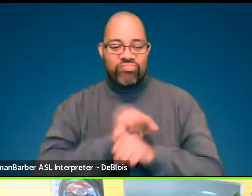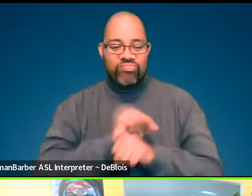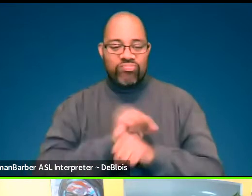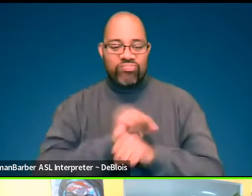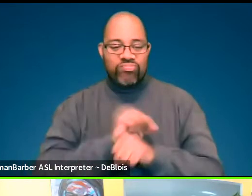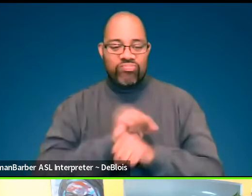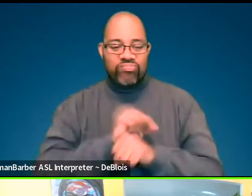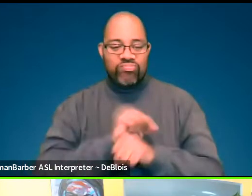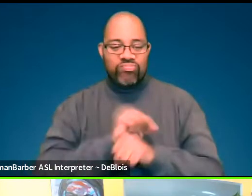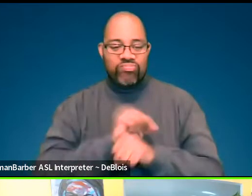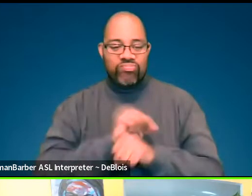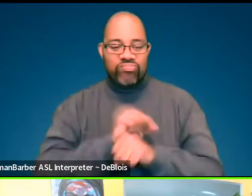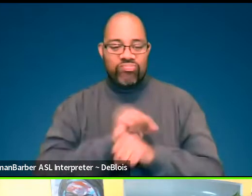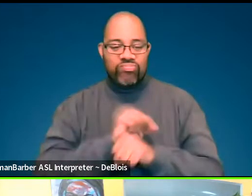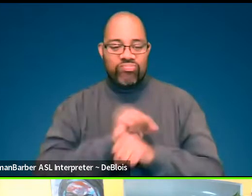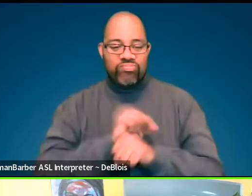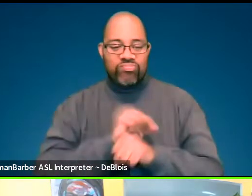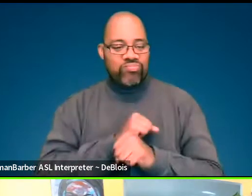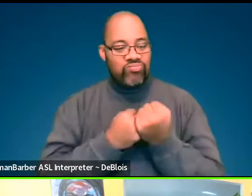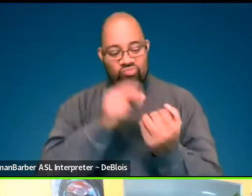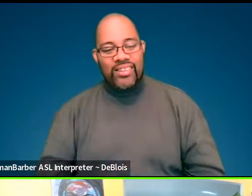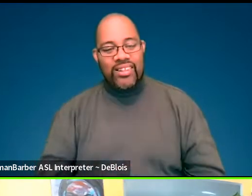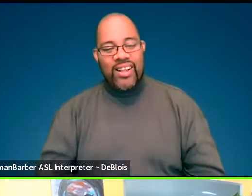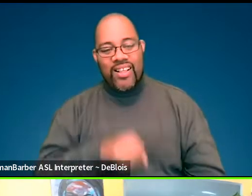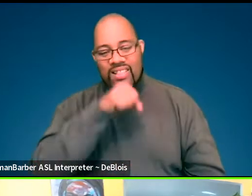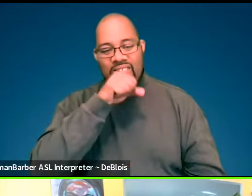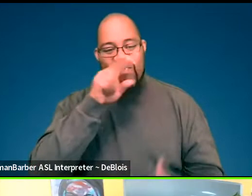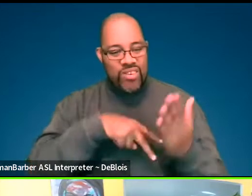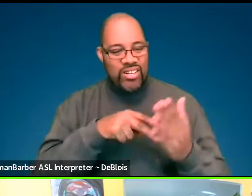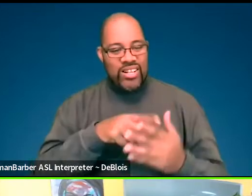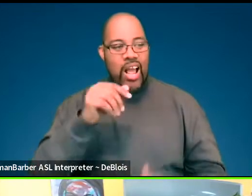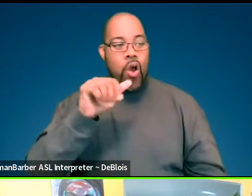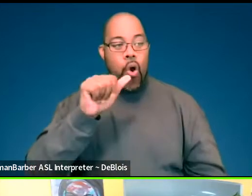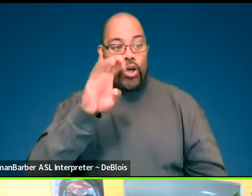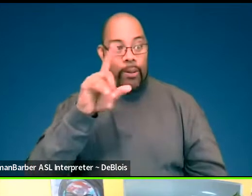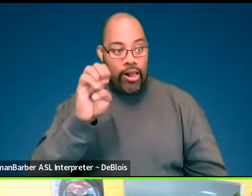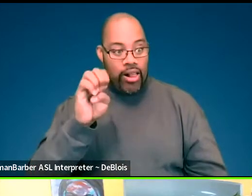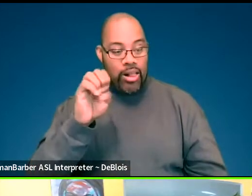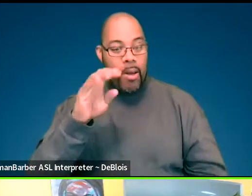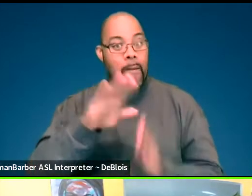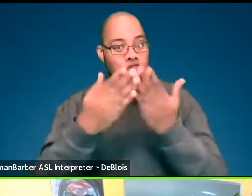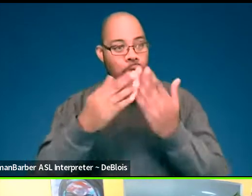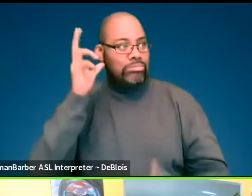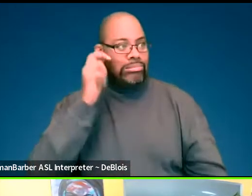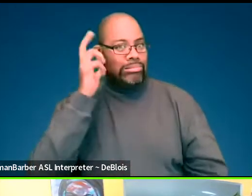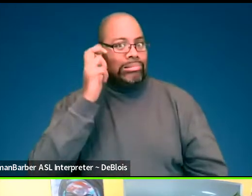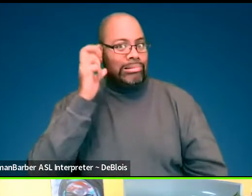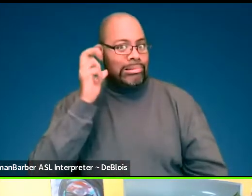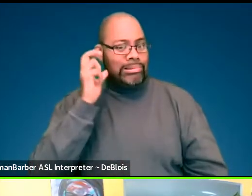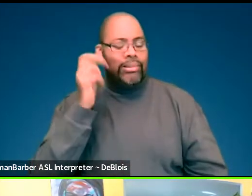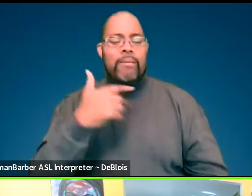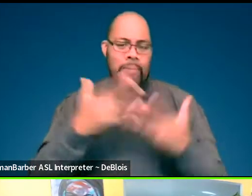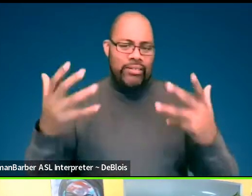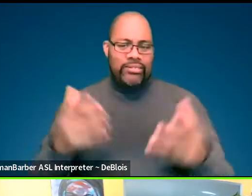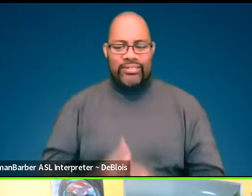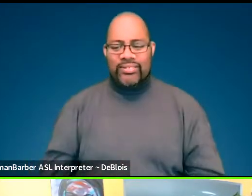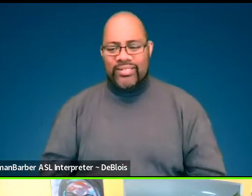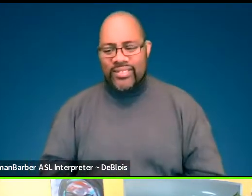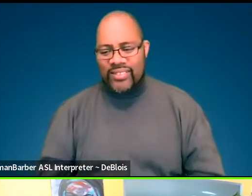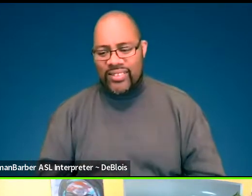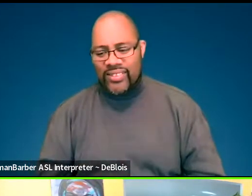Audible book devourer. So all of those